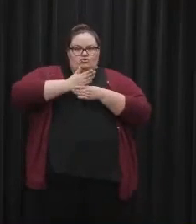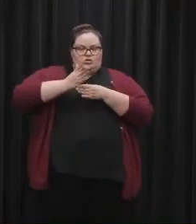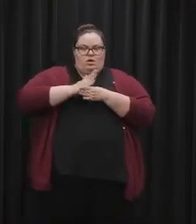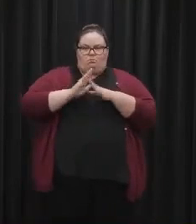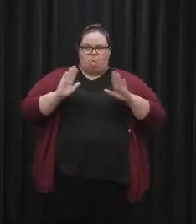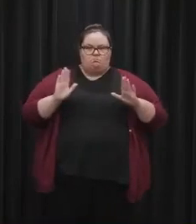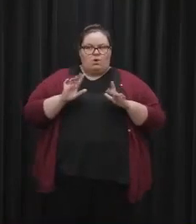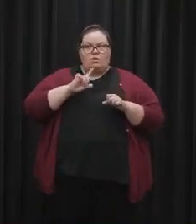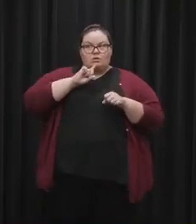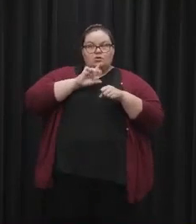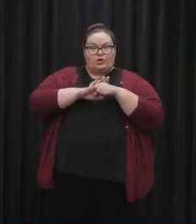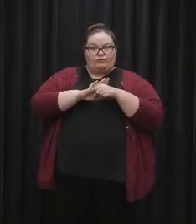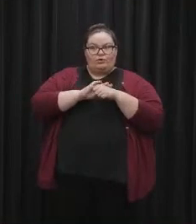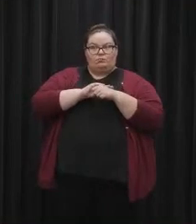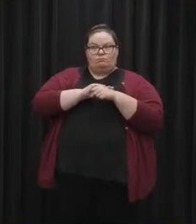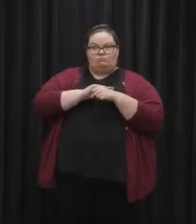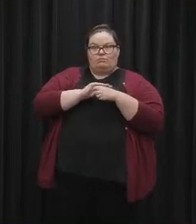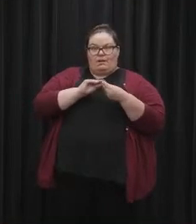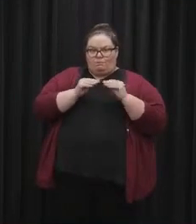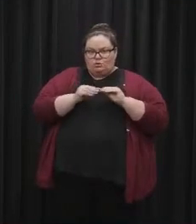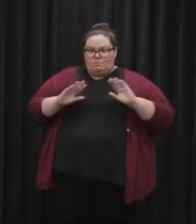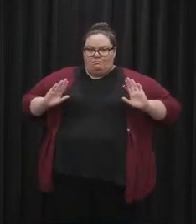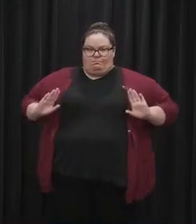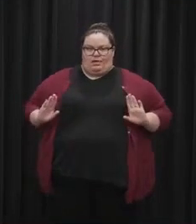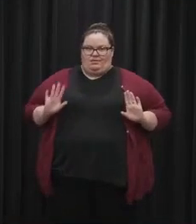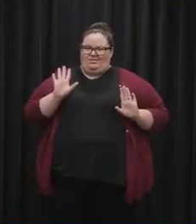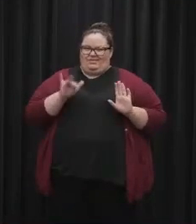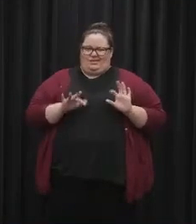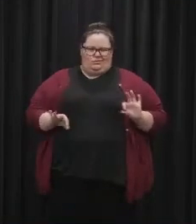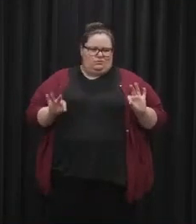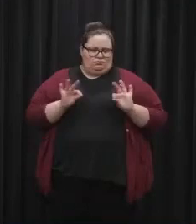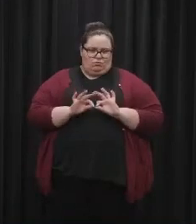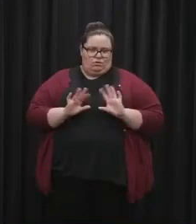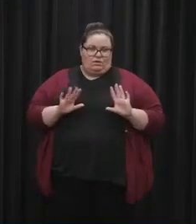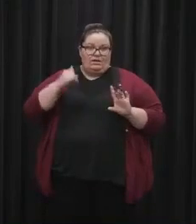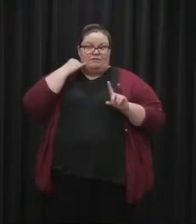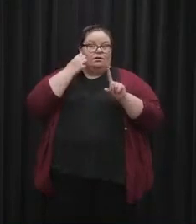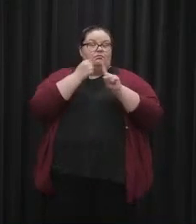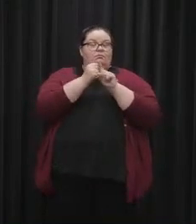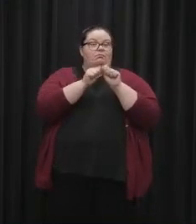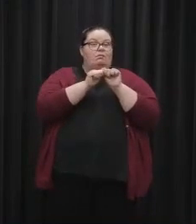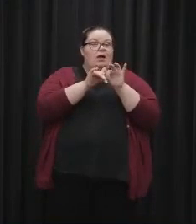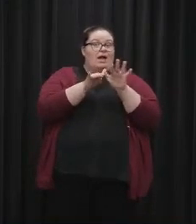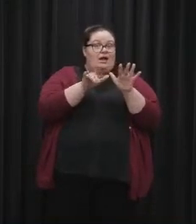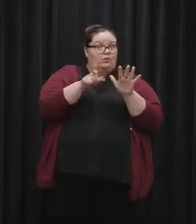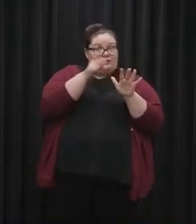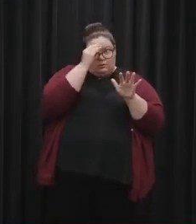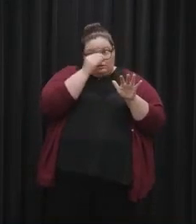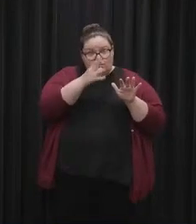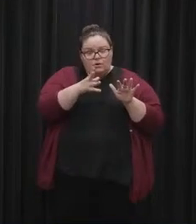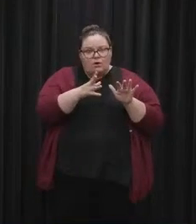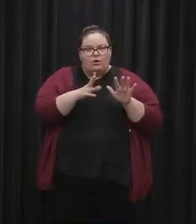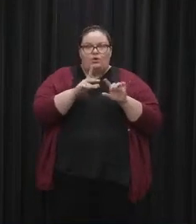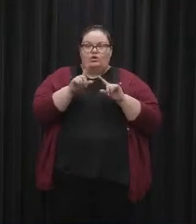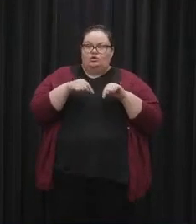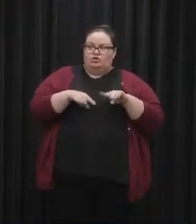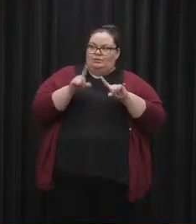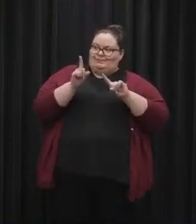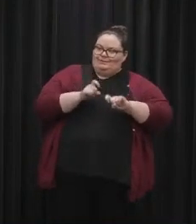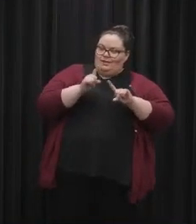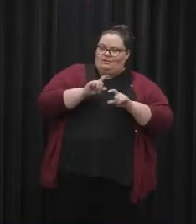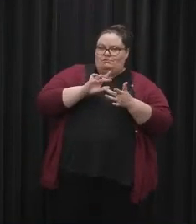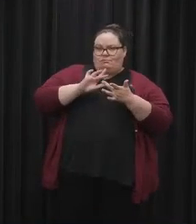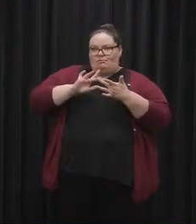anything except for confirmed case numbers, because that's the stuff that actually matters. If there's an outbreak, you need to know about it. When we're doing testing and